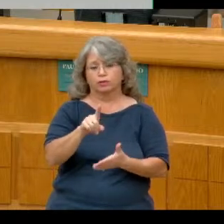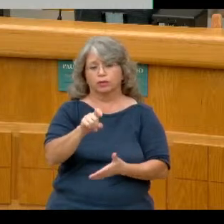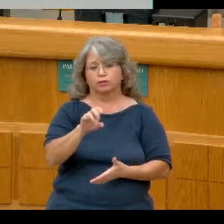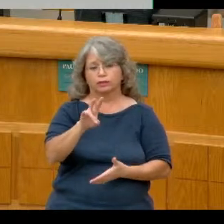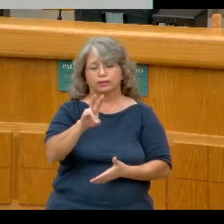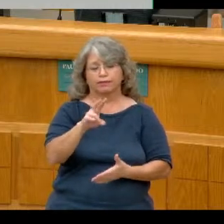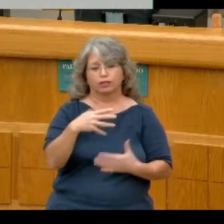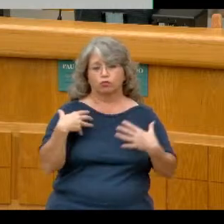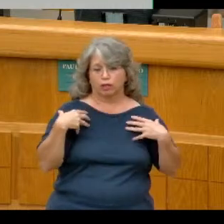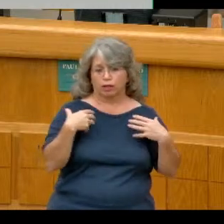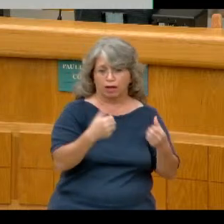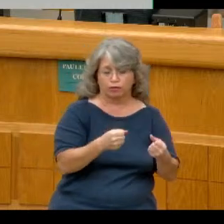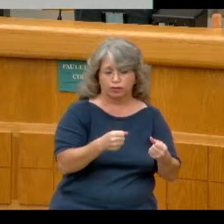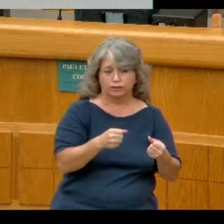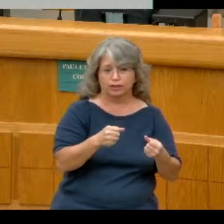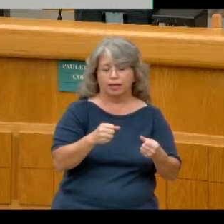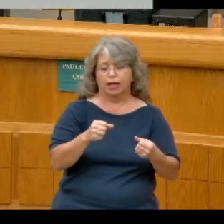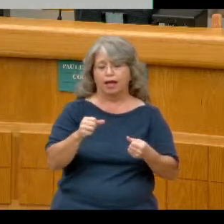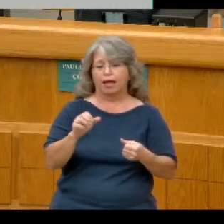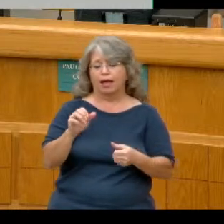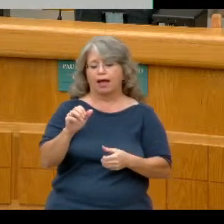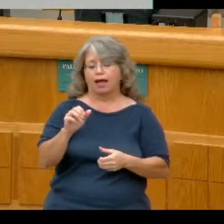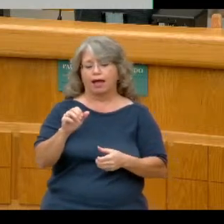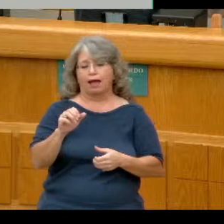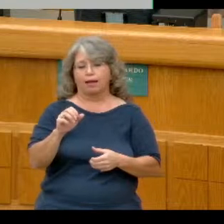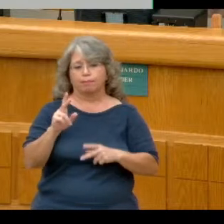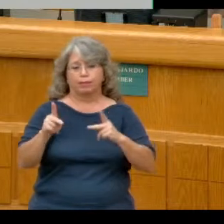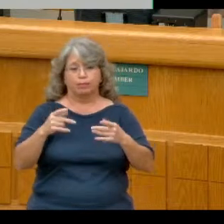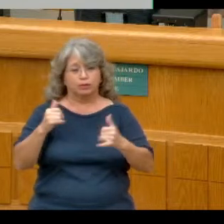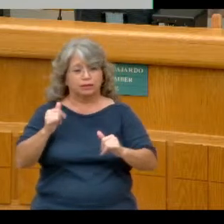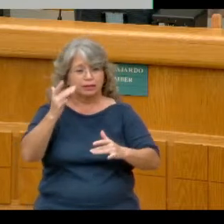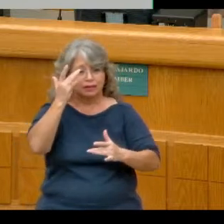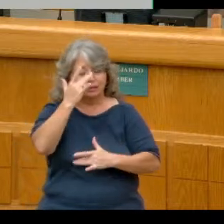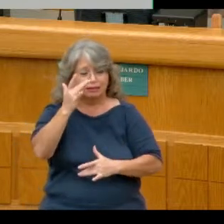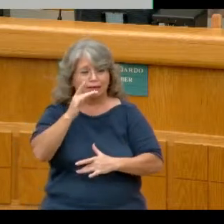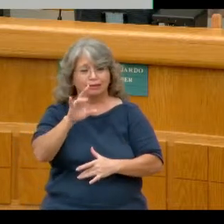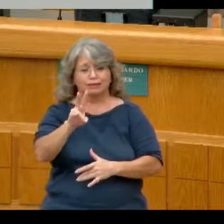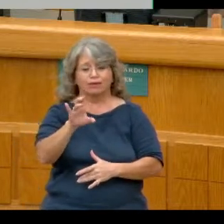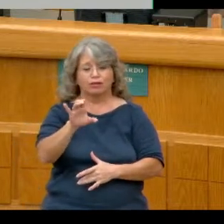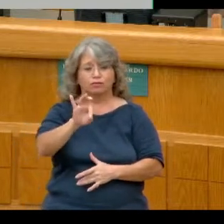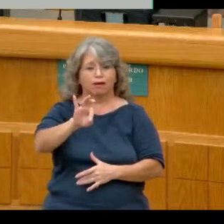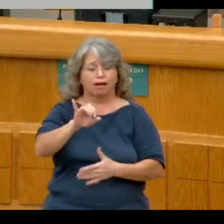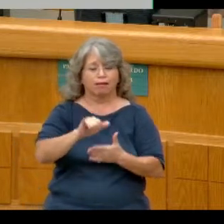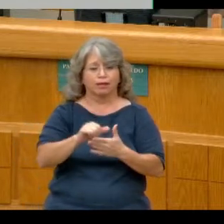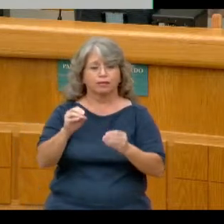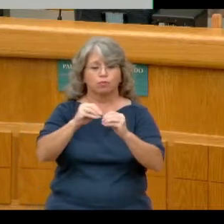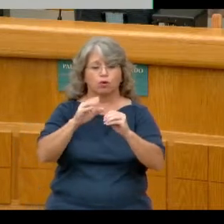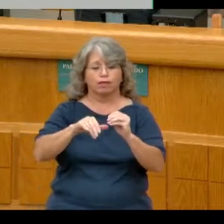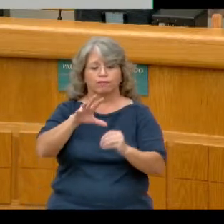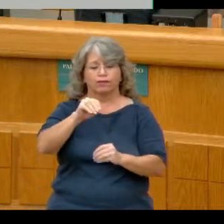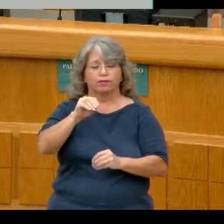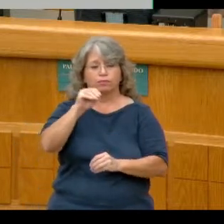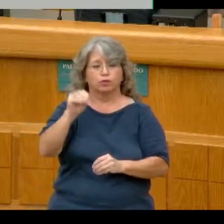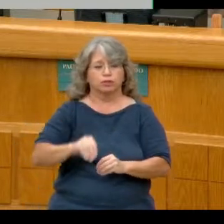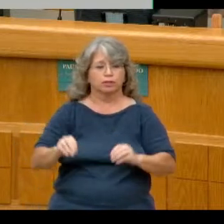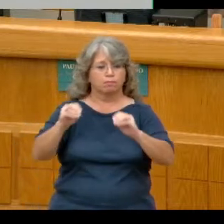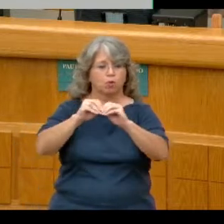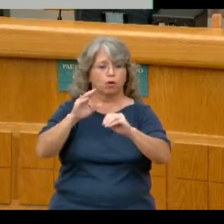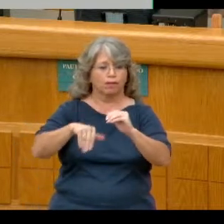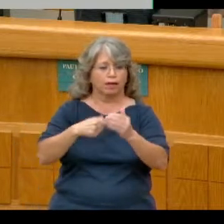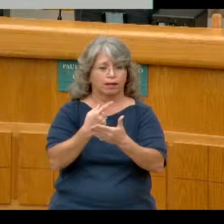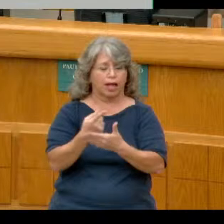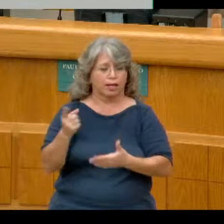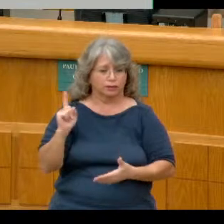recoveries. The active cases is 709 right now. That's more than 50% higher than last week for